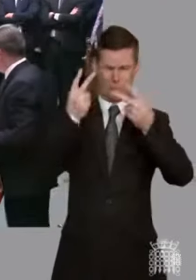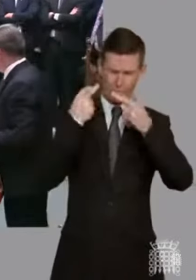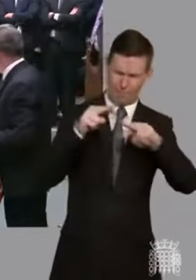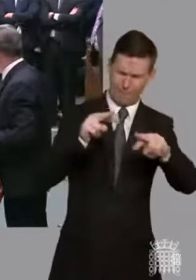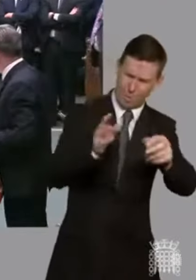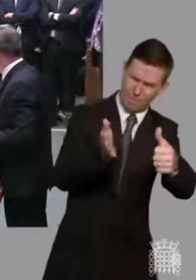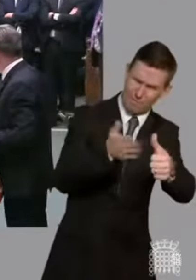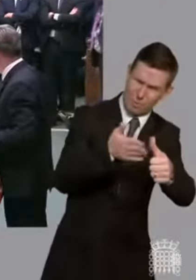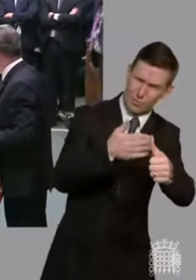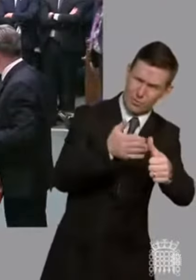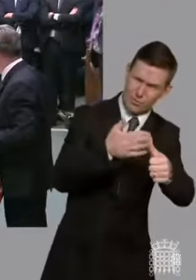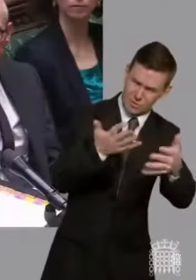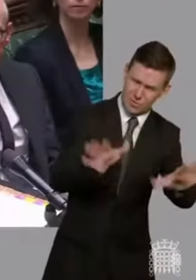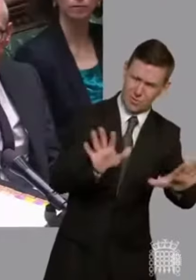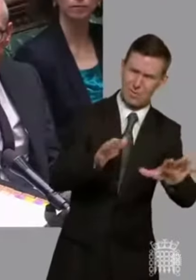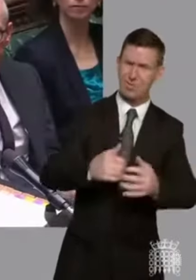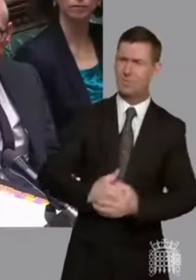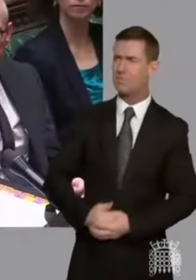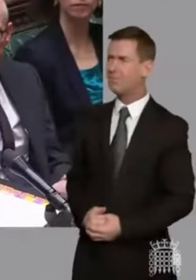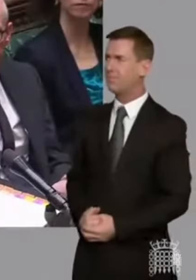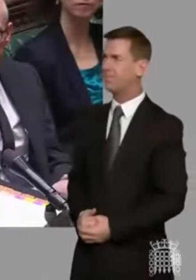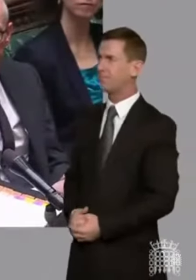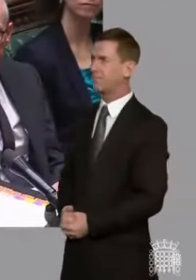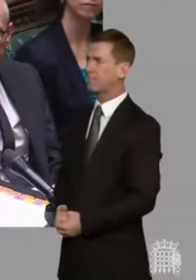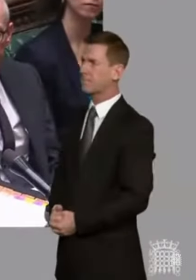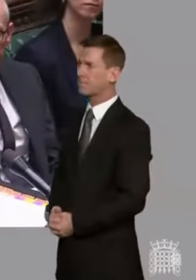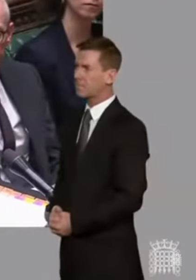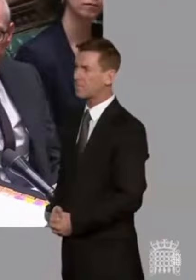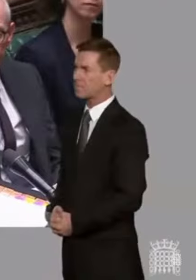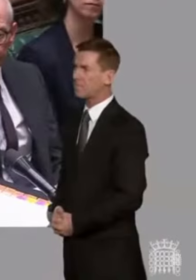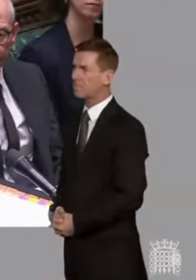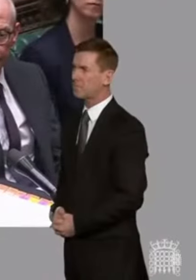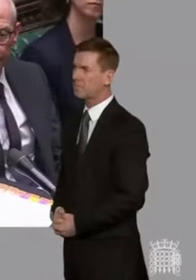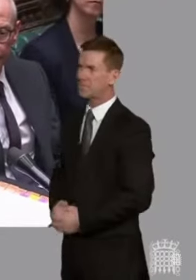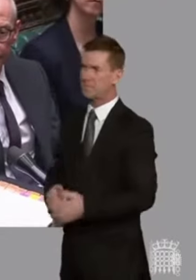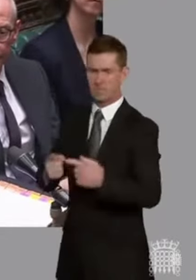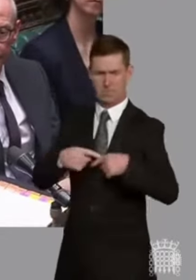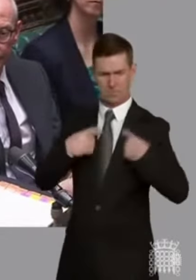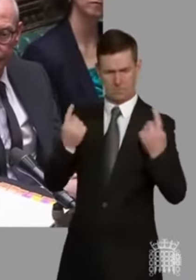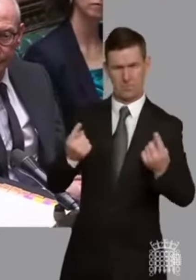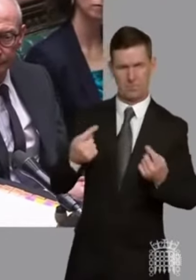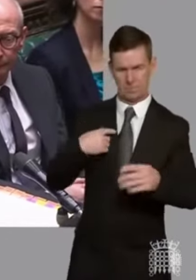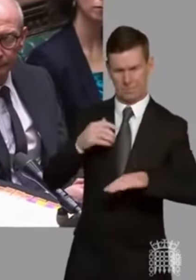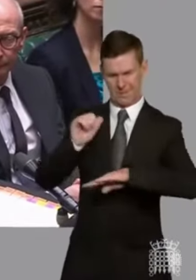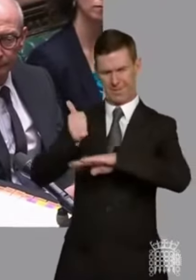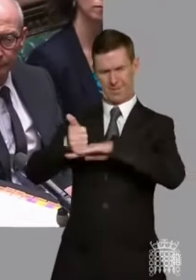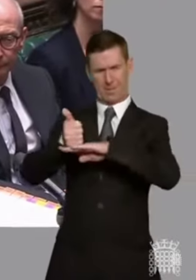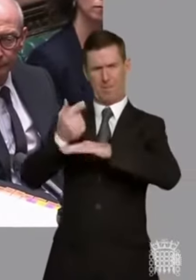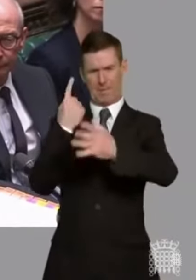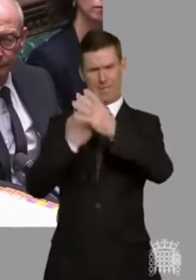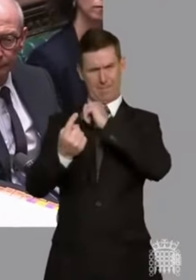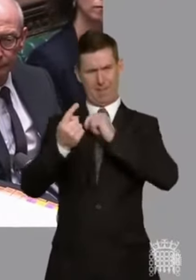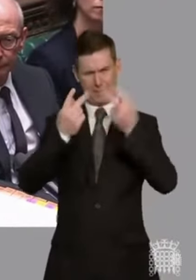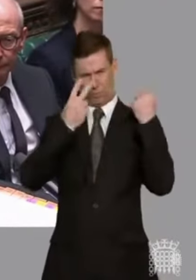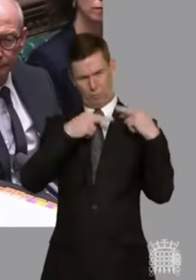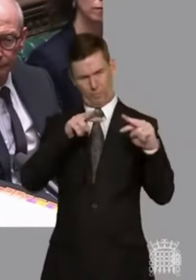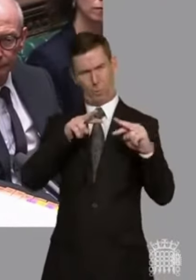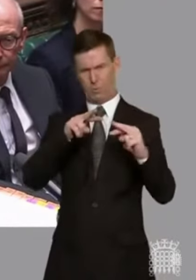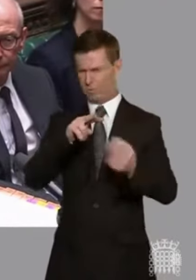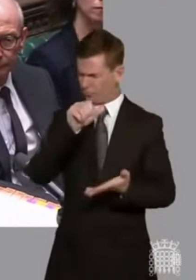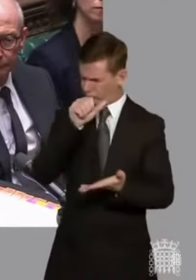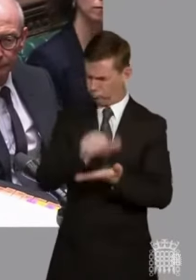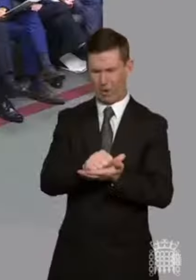set up the independent review, and I know he welcomes that and it was the right thing to do. I don't know the details of Andrea's case, but I will certainly, if he provides